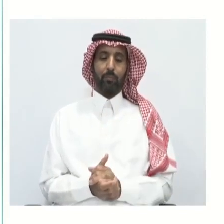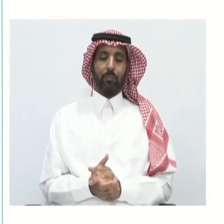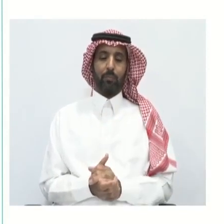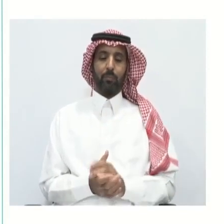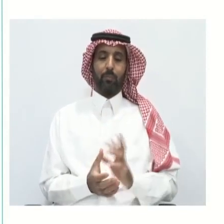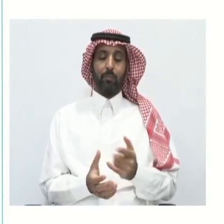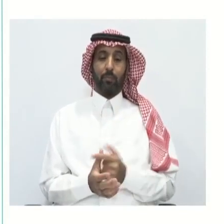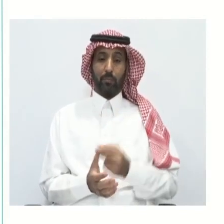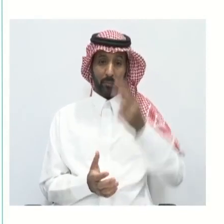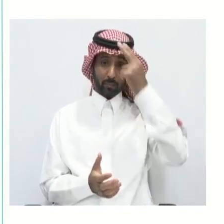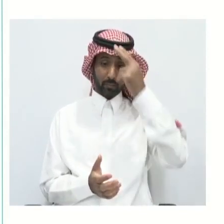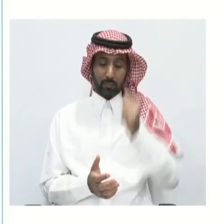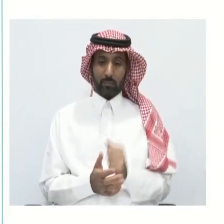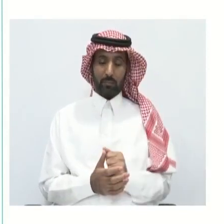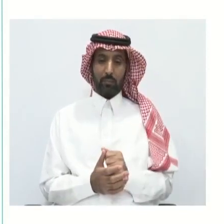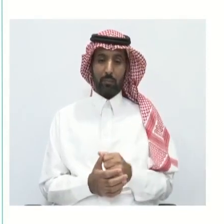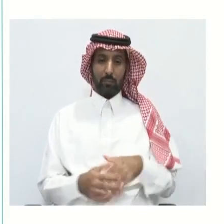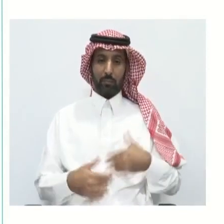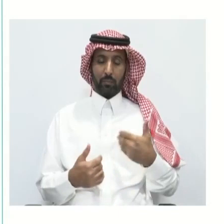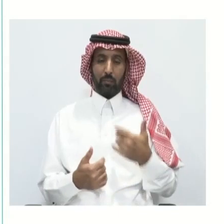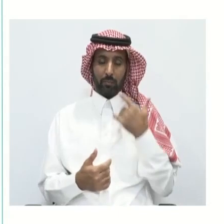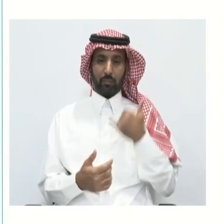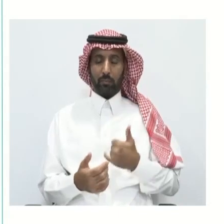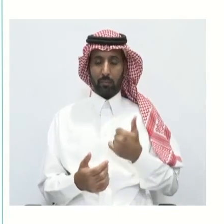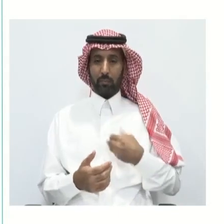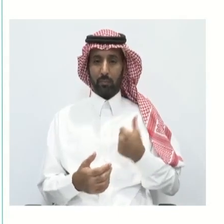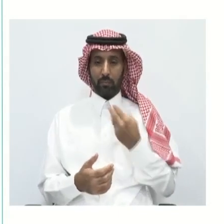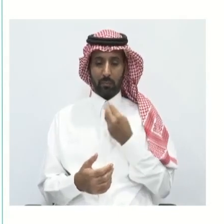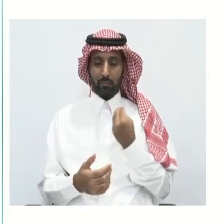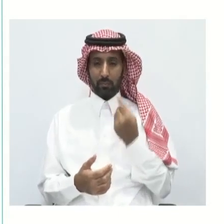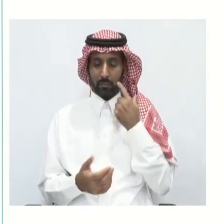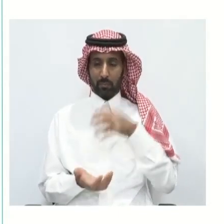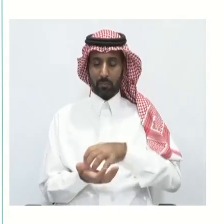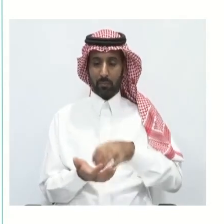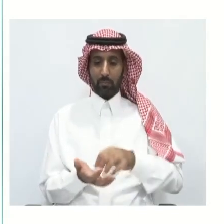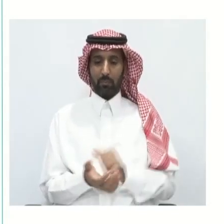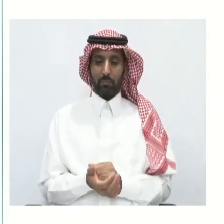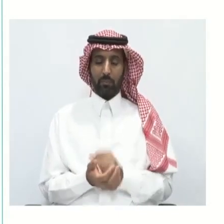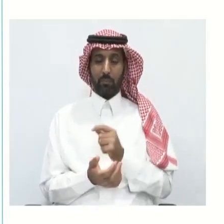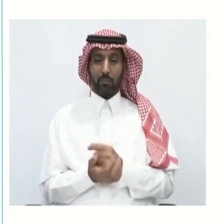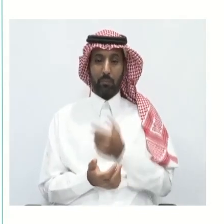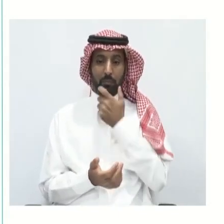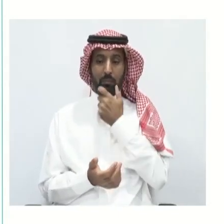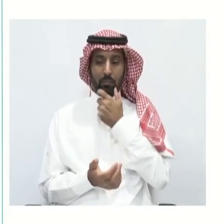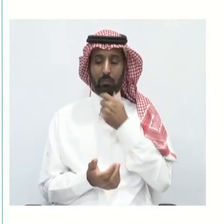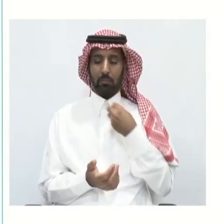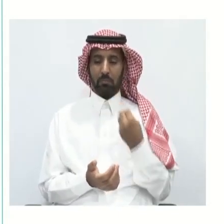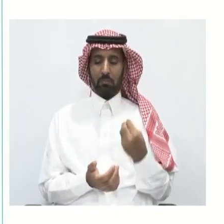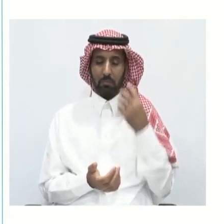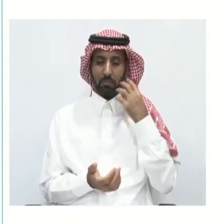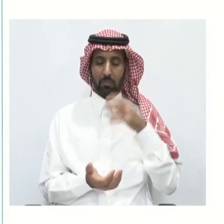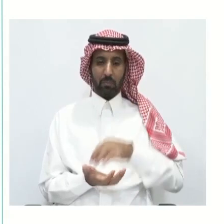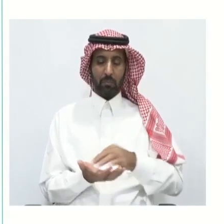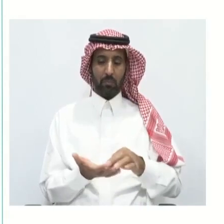example, Saudi Arabia is an interesting place, is an interesting place. Riyadh is a wonderful